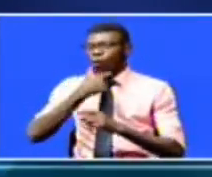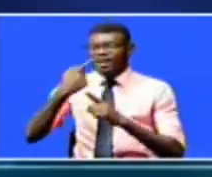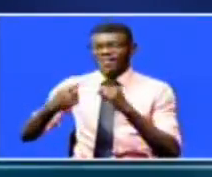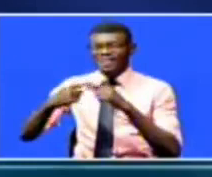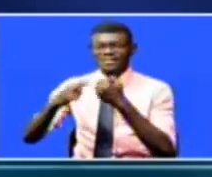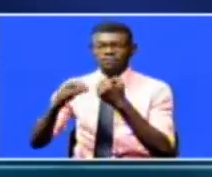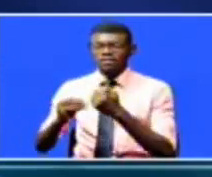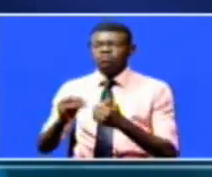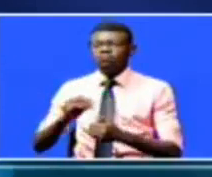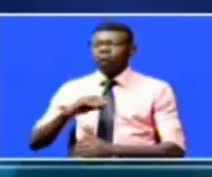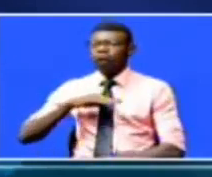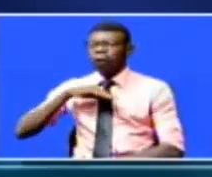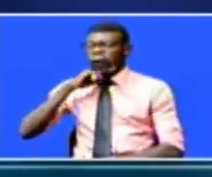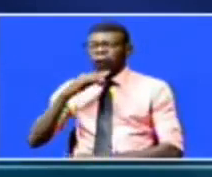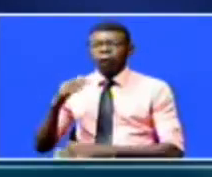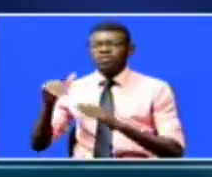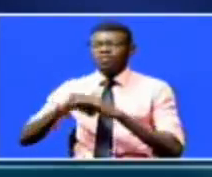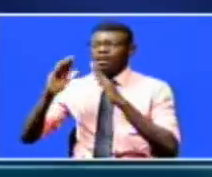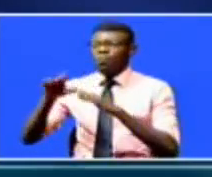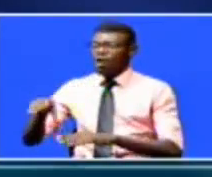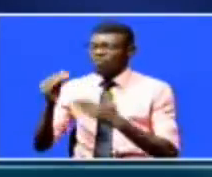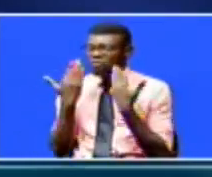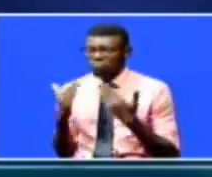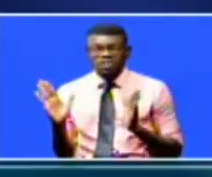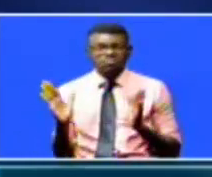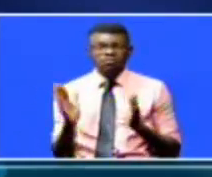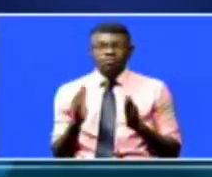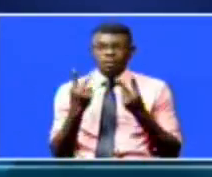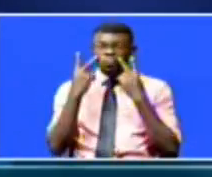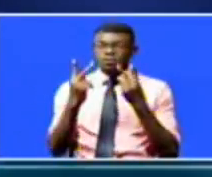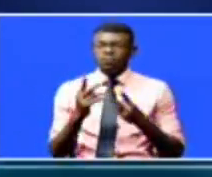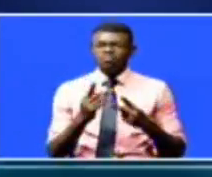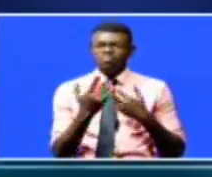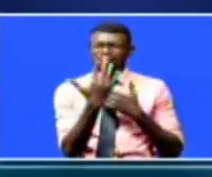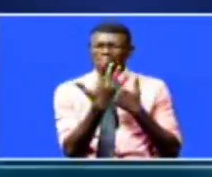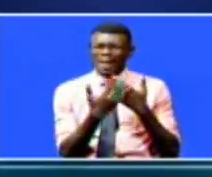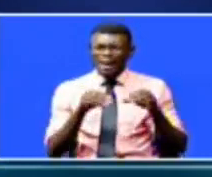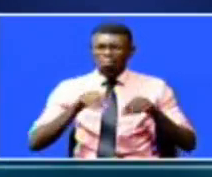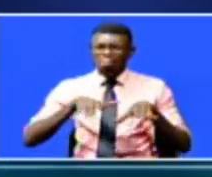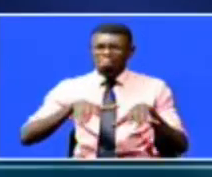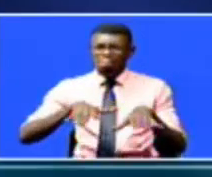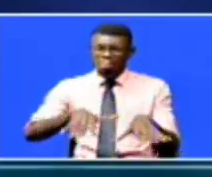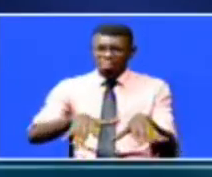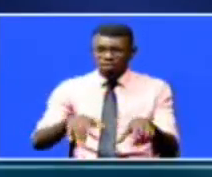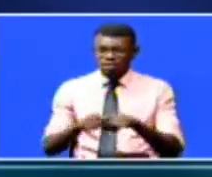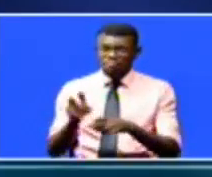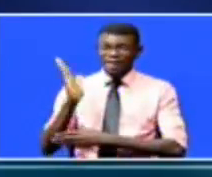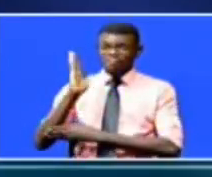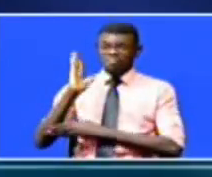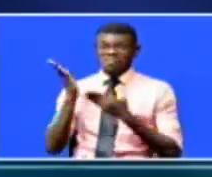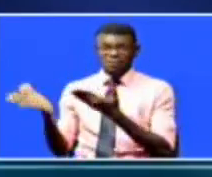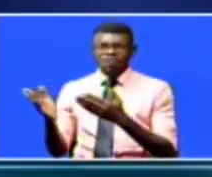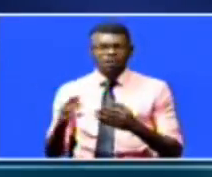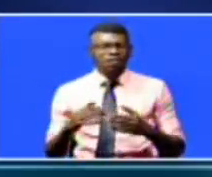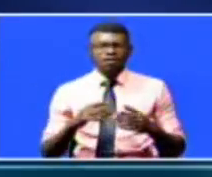their house. Tumeona matone ya damu na shoka liko huko, lakini hatujui walikuwa wameuliwa